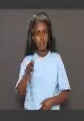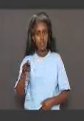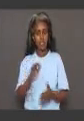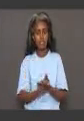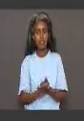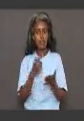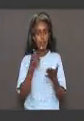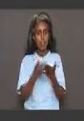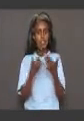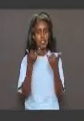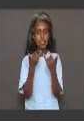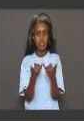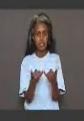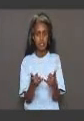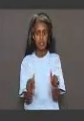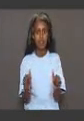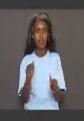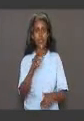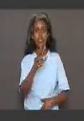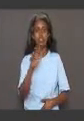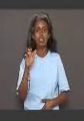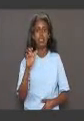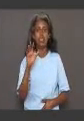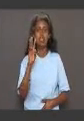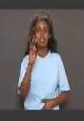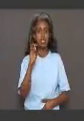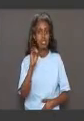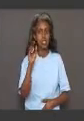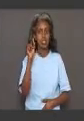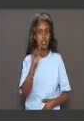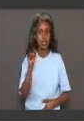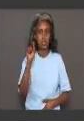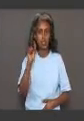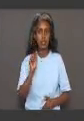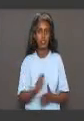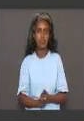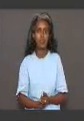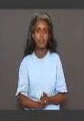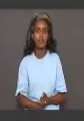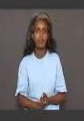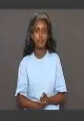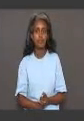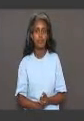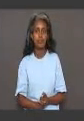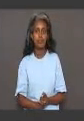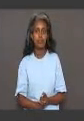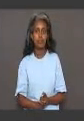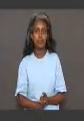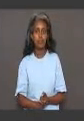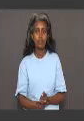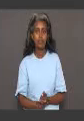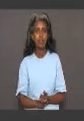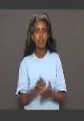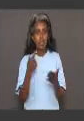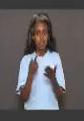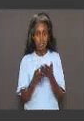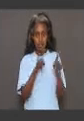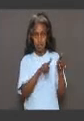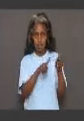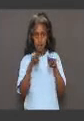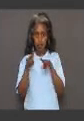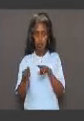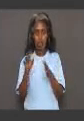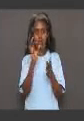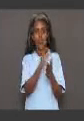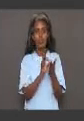This is divided by 360 degrees. There is also a